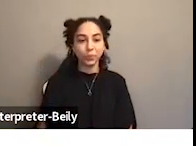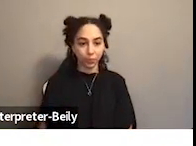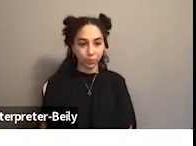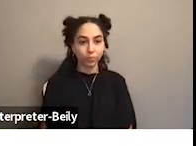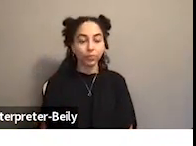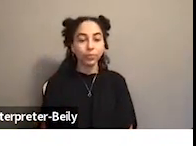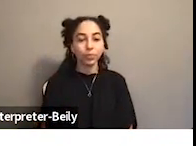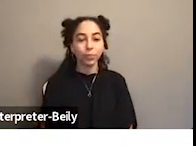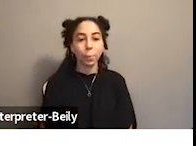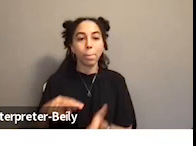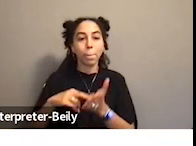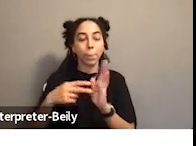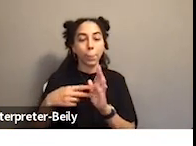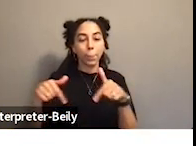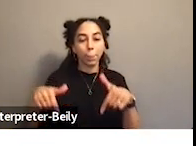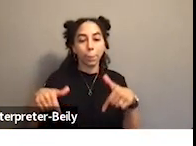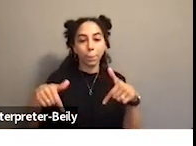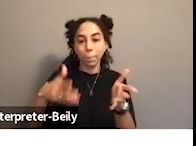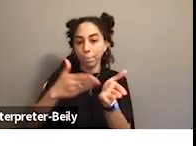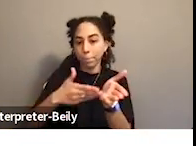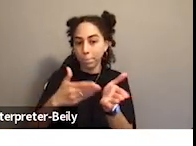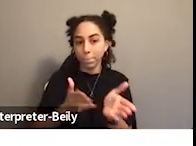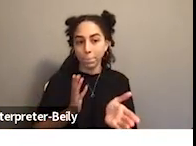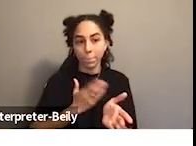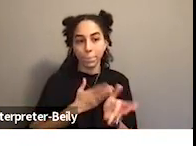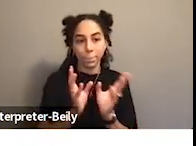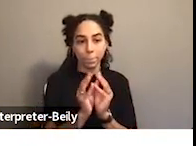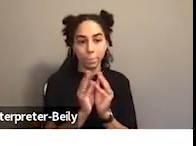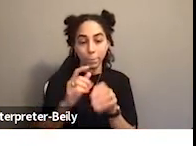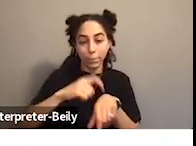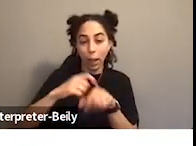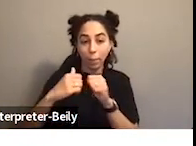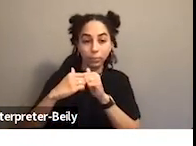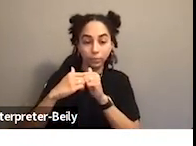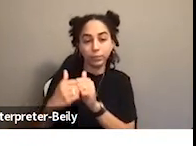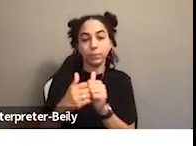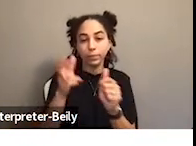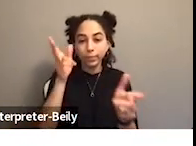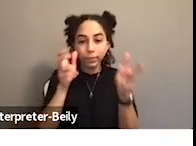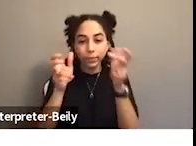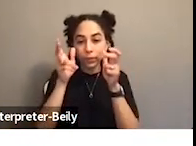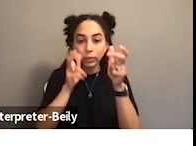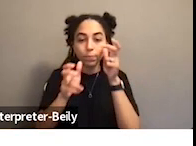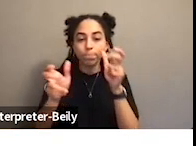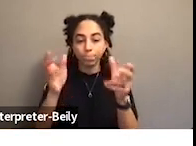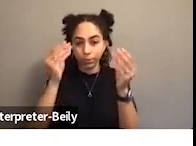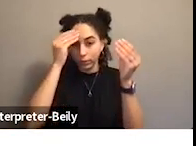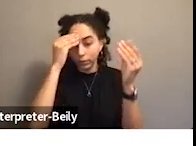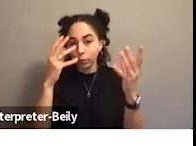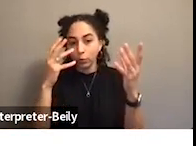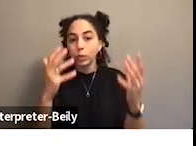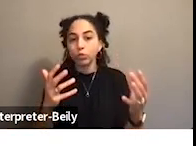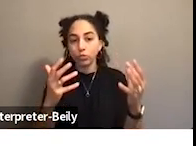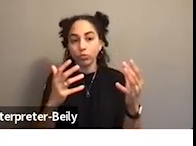So the intent of this portion of our meeting, of our time together, is to hear firsthand information